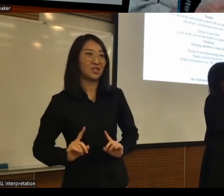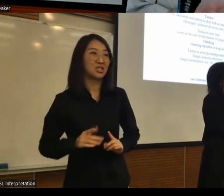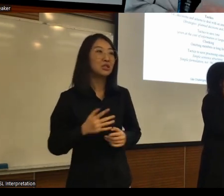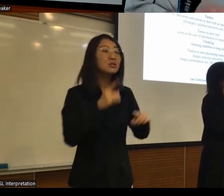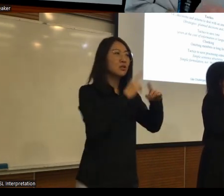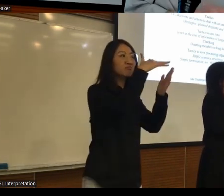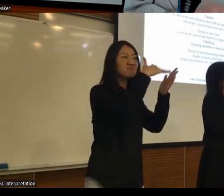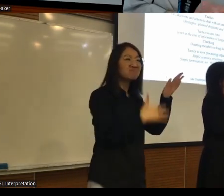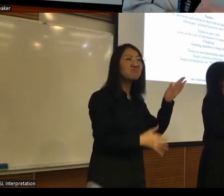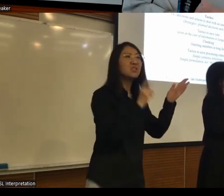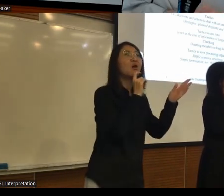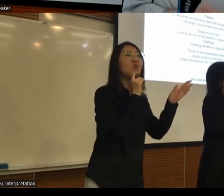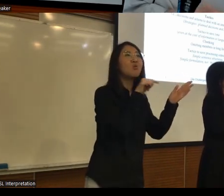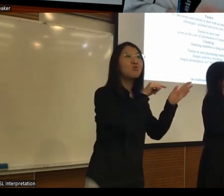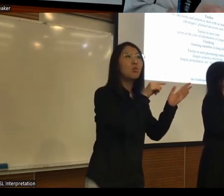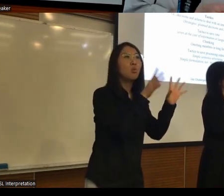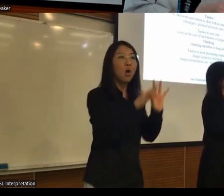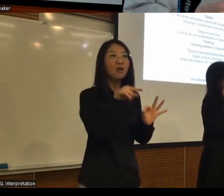references in the literature. Look